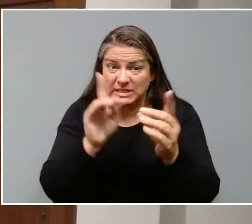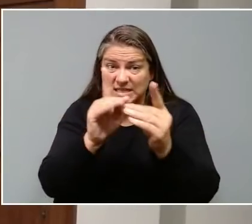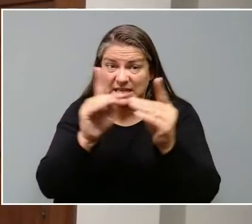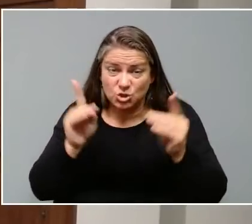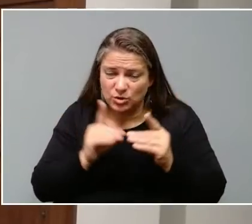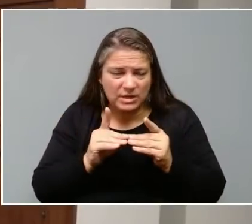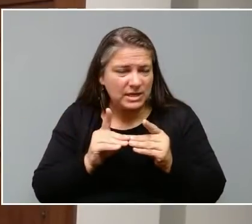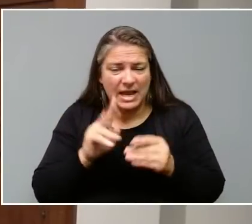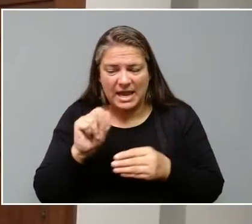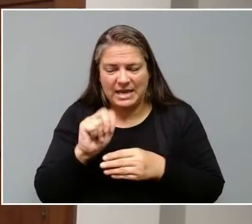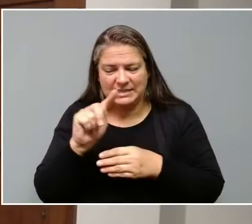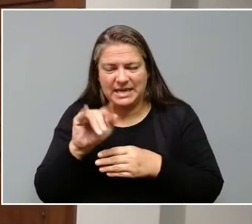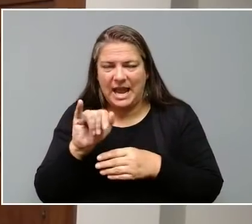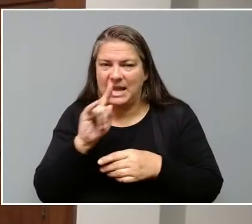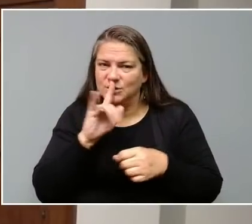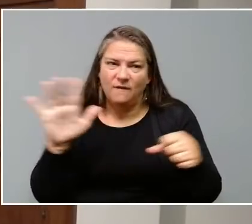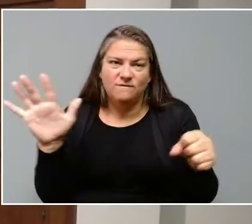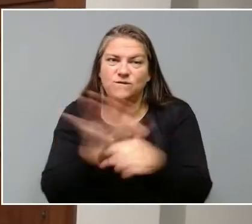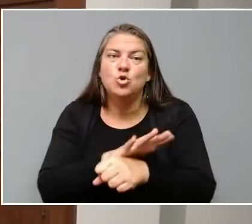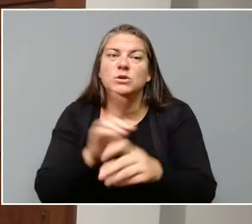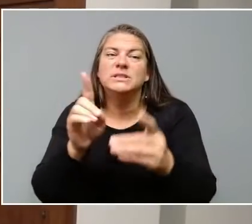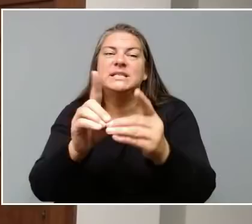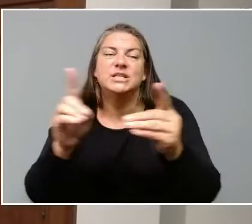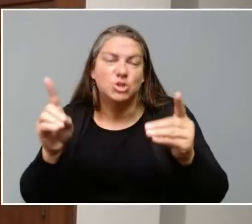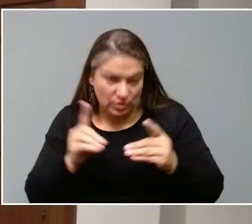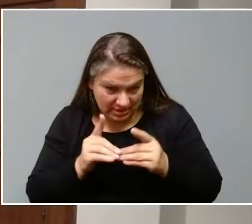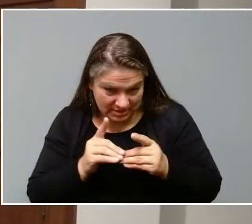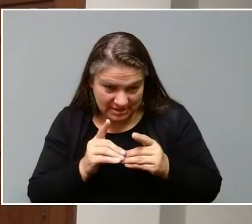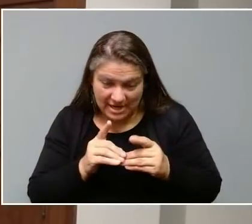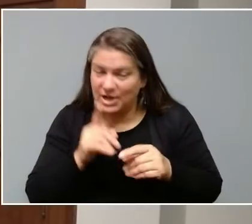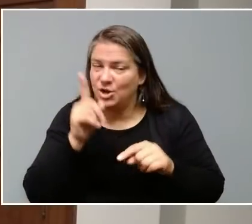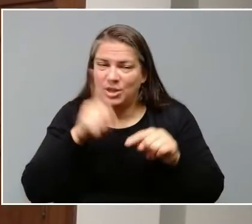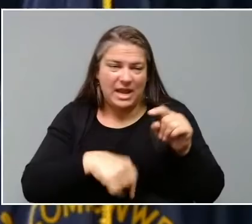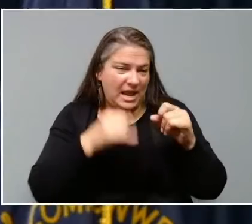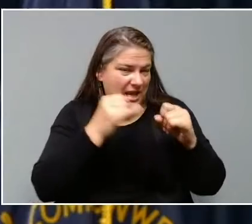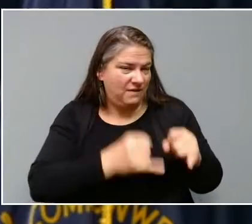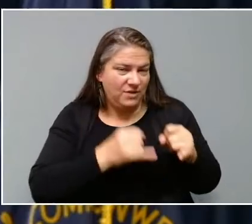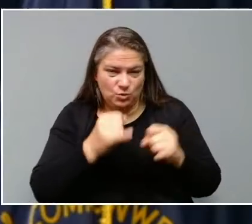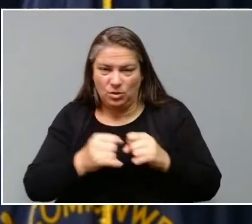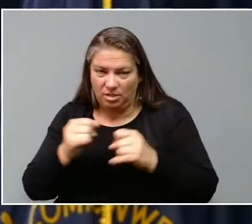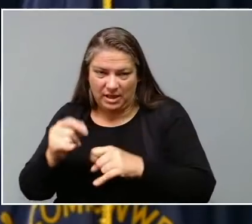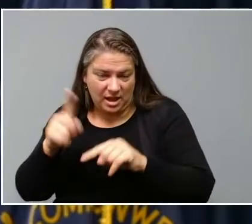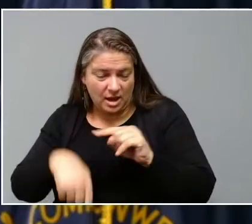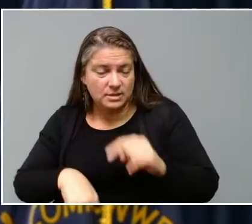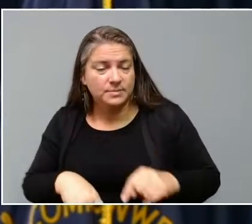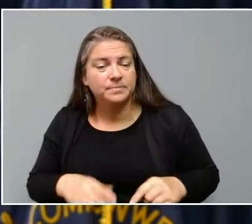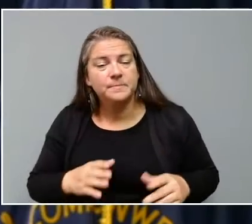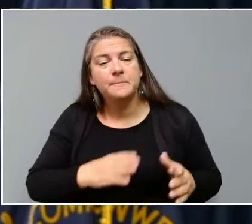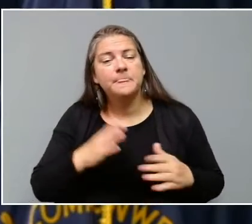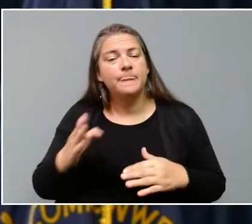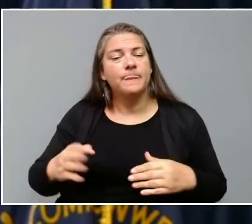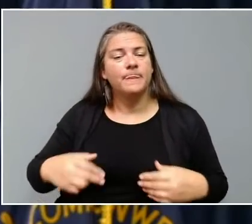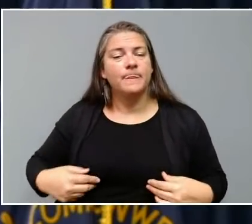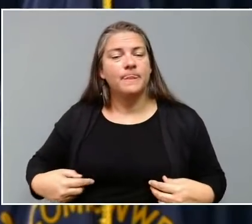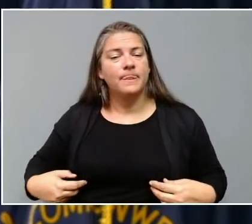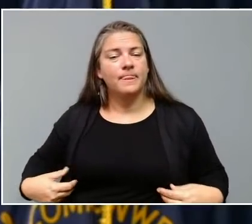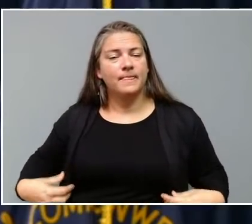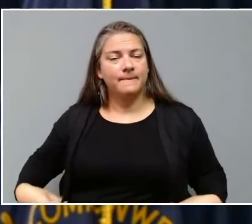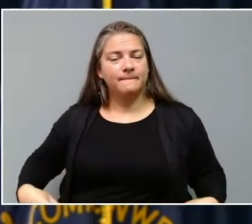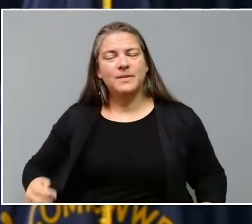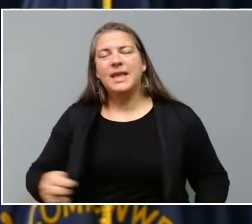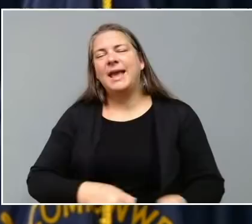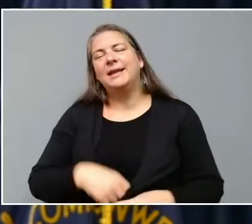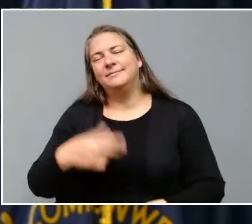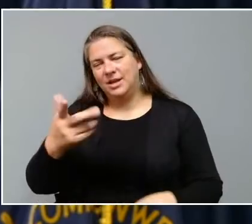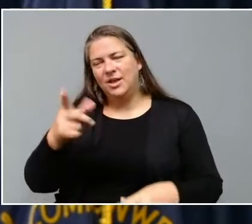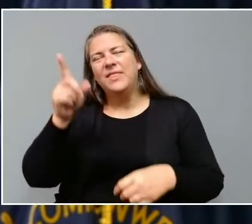entire district. You can't do it individually. And then the second piece is, I think everybody agrees there need to be some more days, but what do they